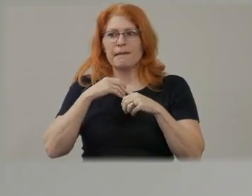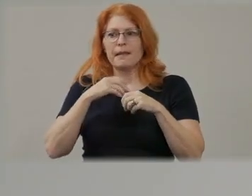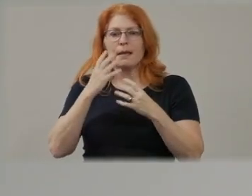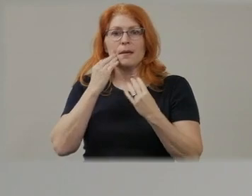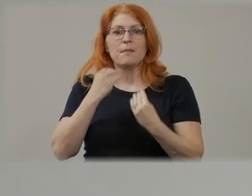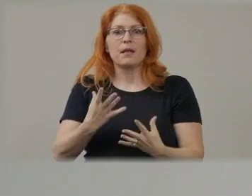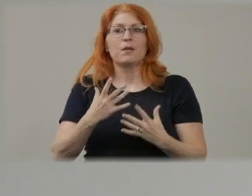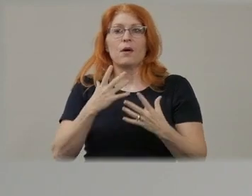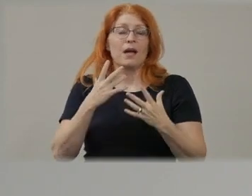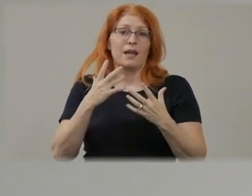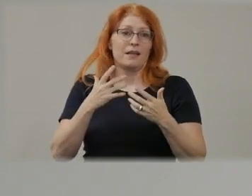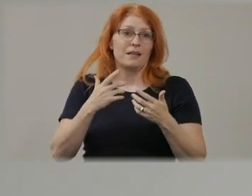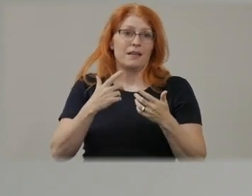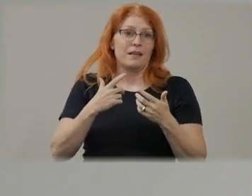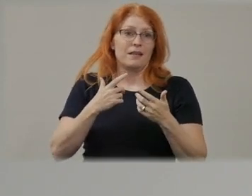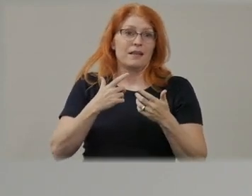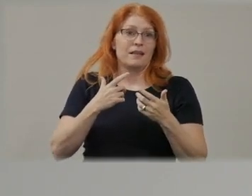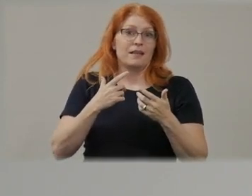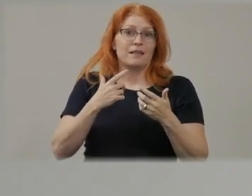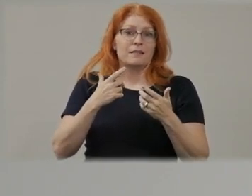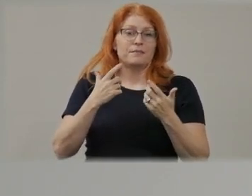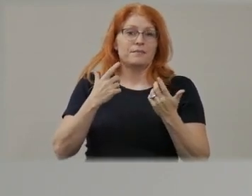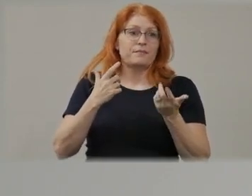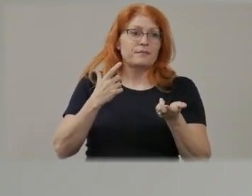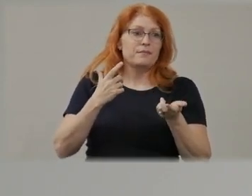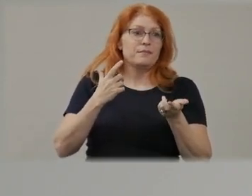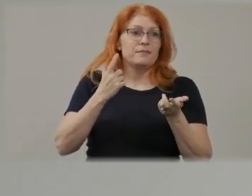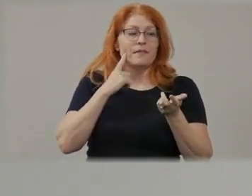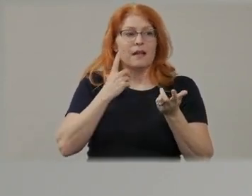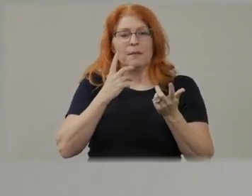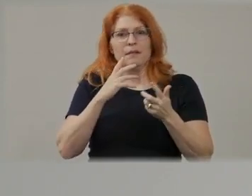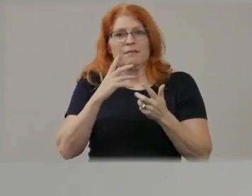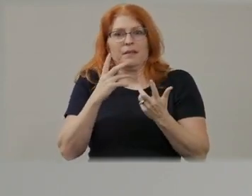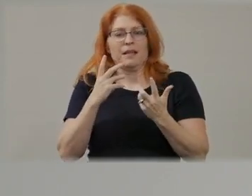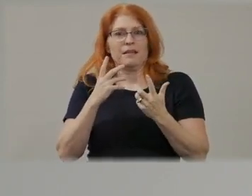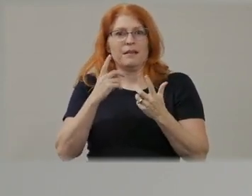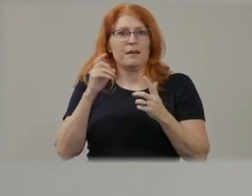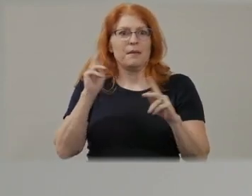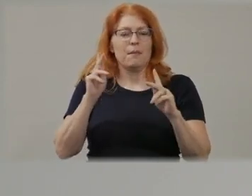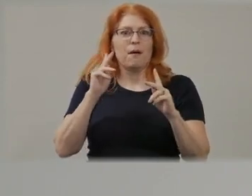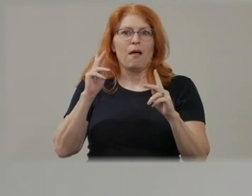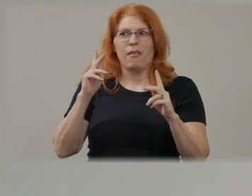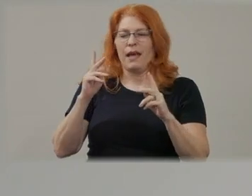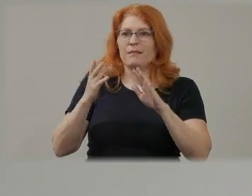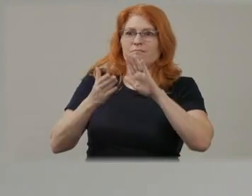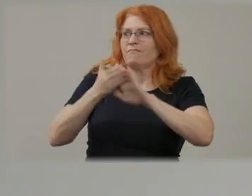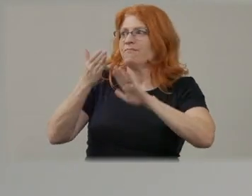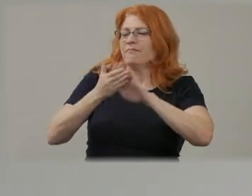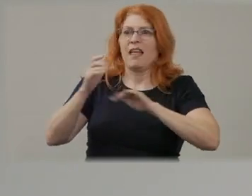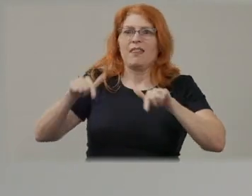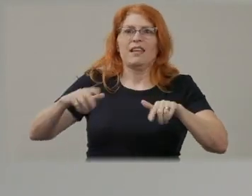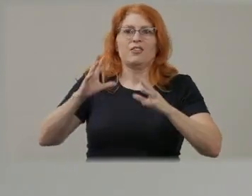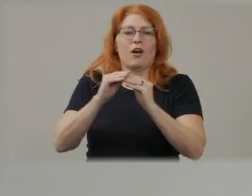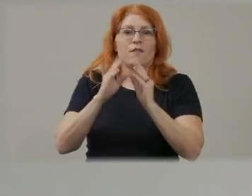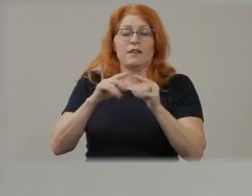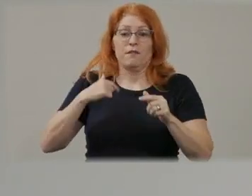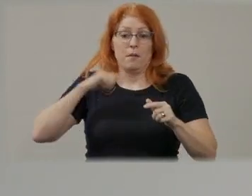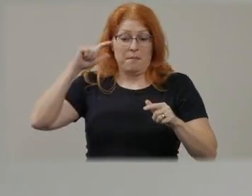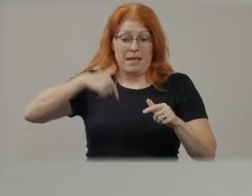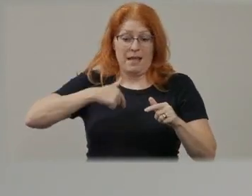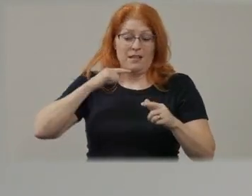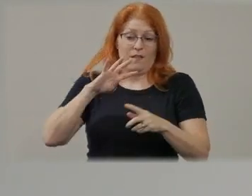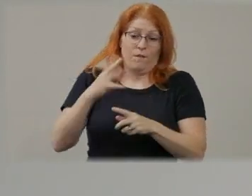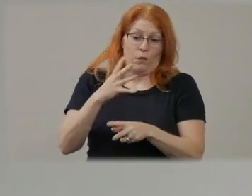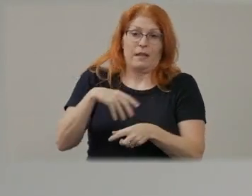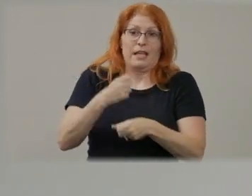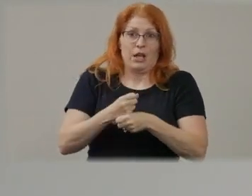I'm in no way, shape, or form a veteran like Norm with this conference who facilitated this 10 years ago. For me, this is the 4th year that I've been a part of